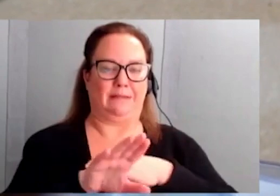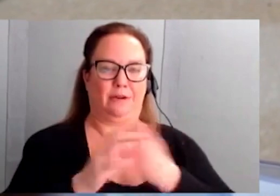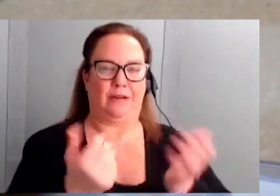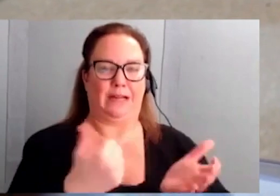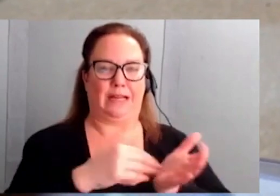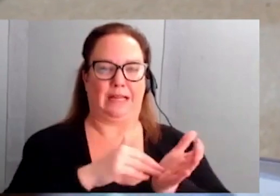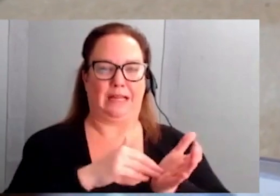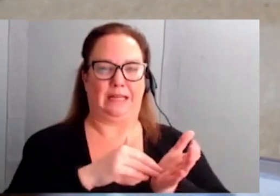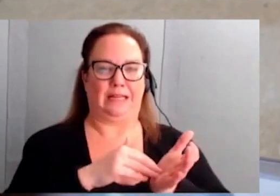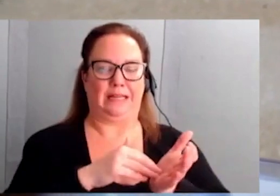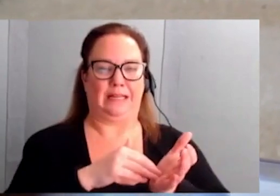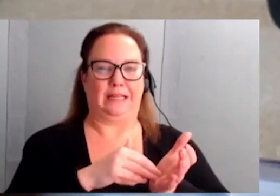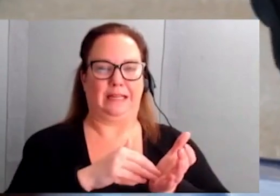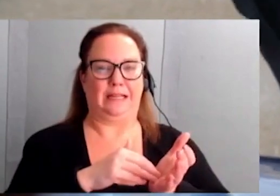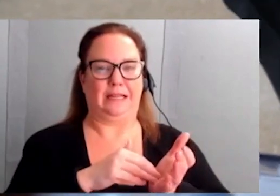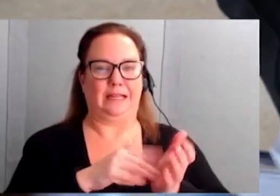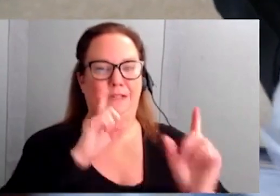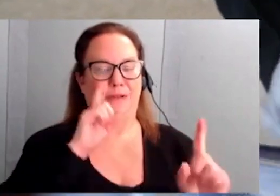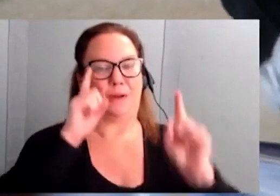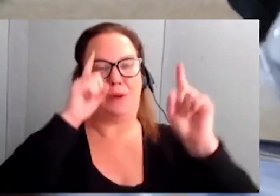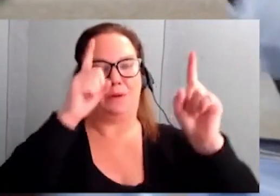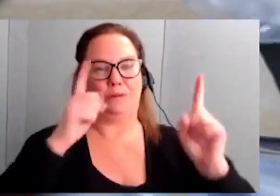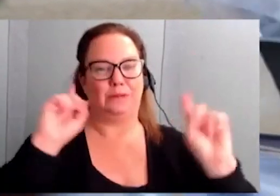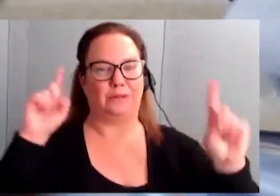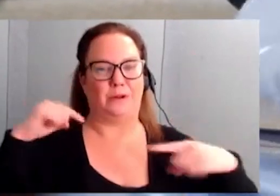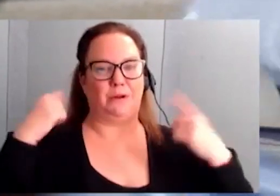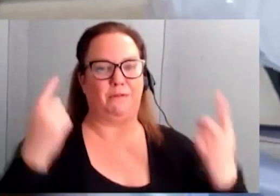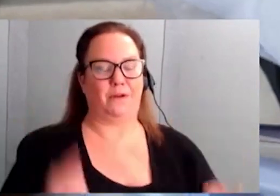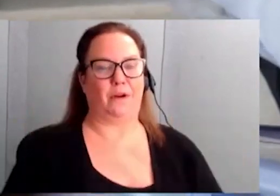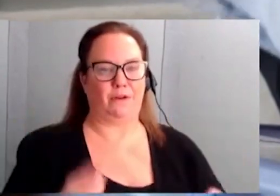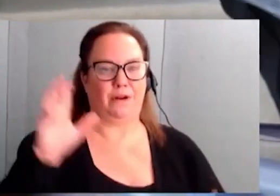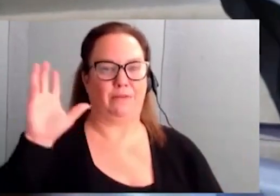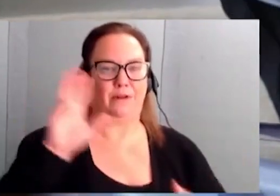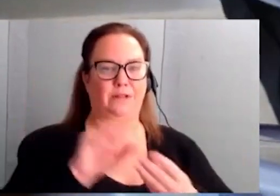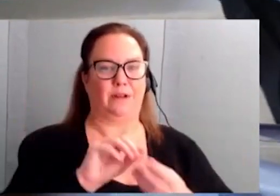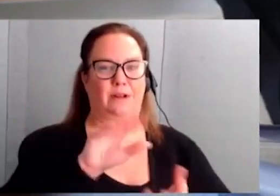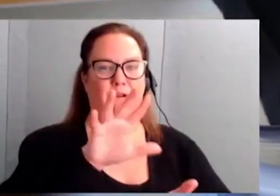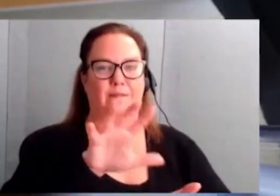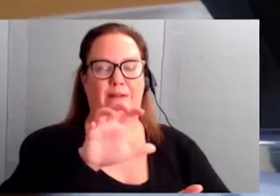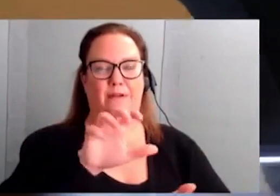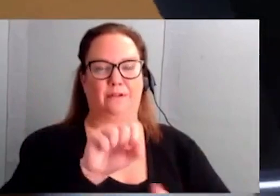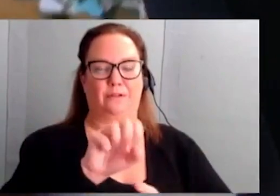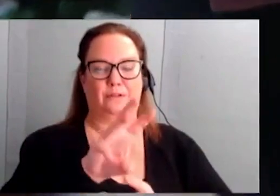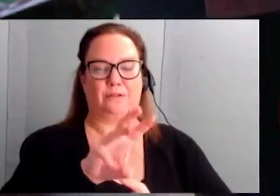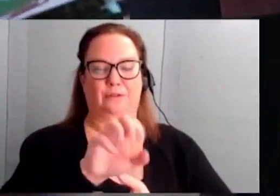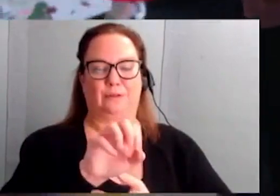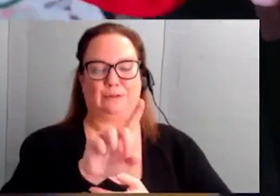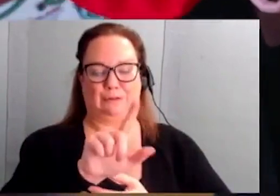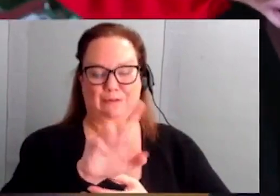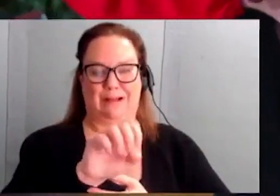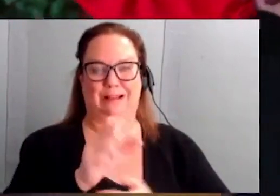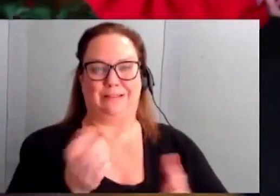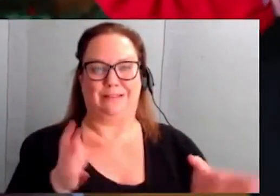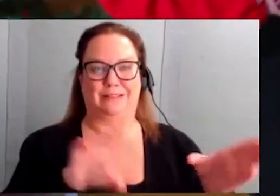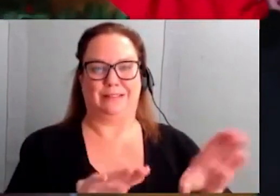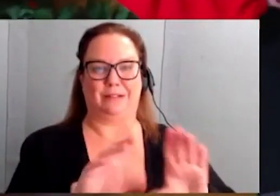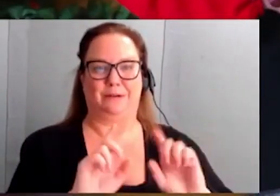lofty goal, but so far we have raised over 500 swaddles that we were able to give back